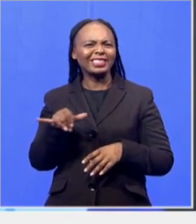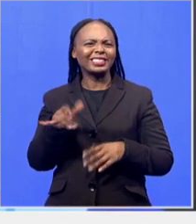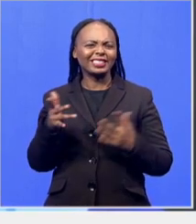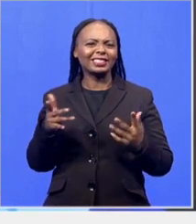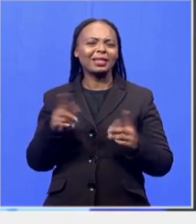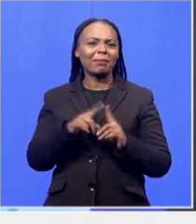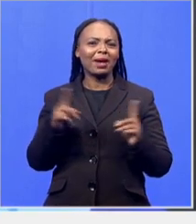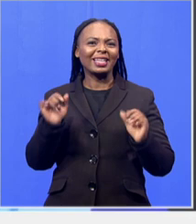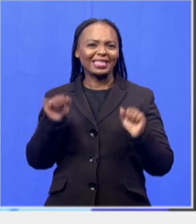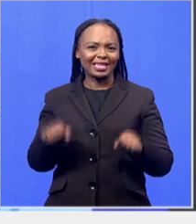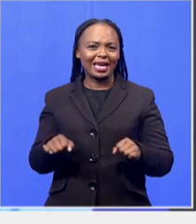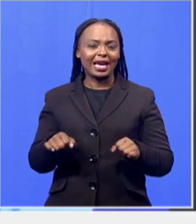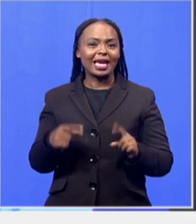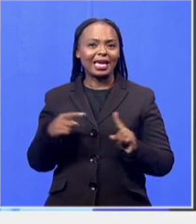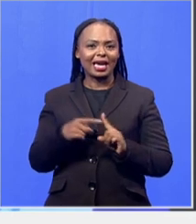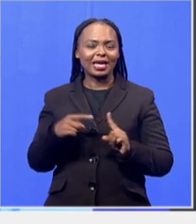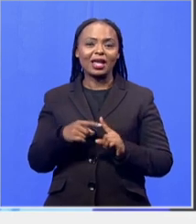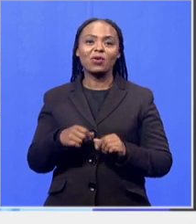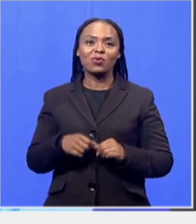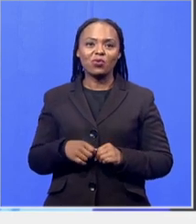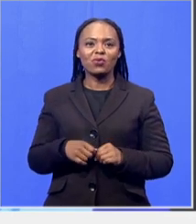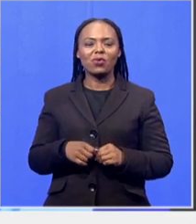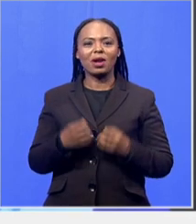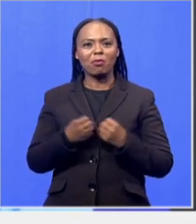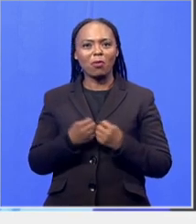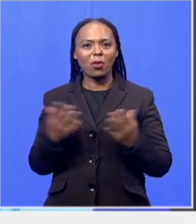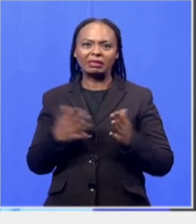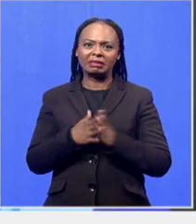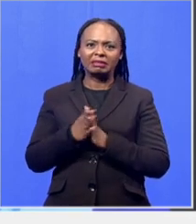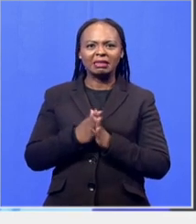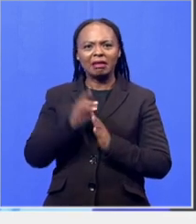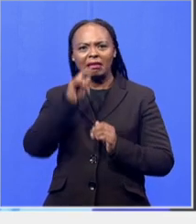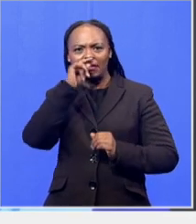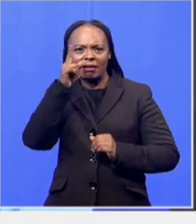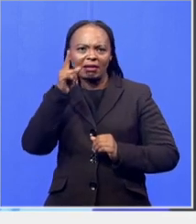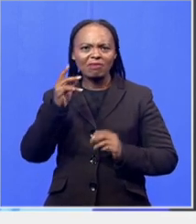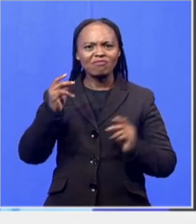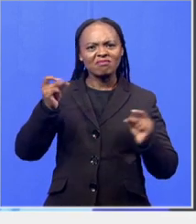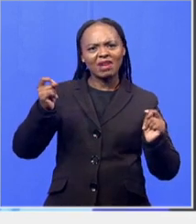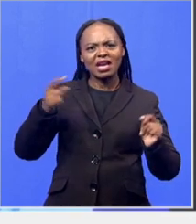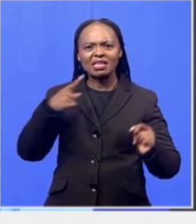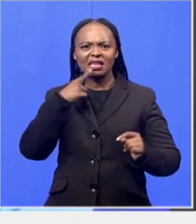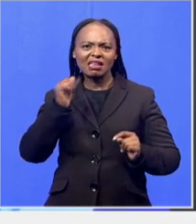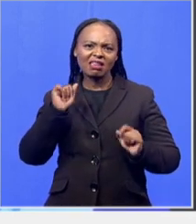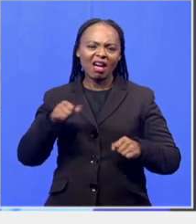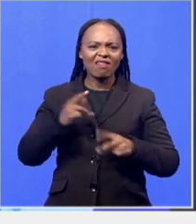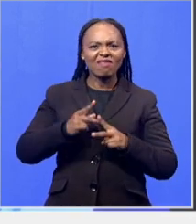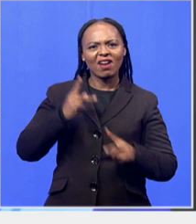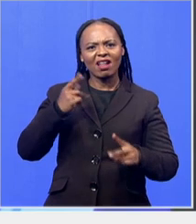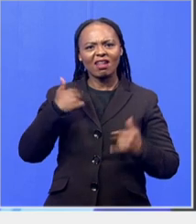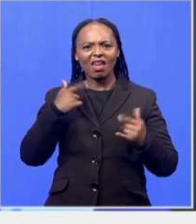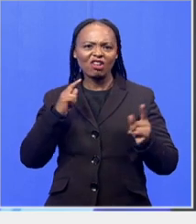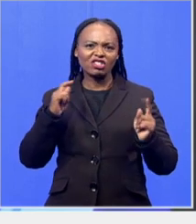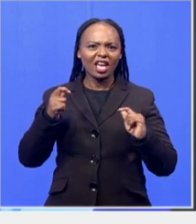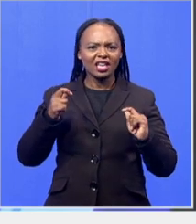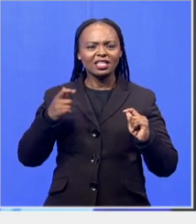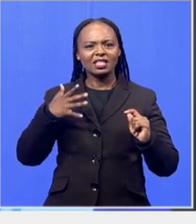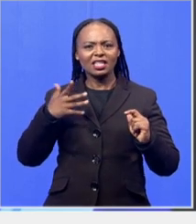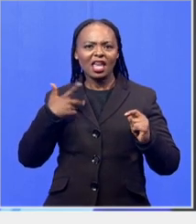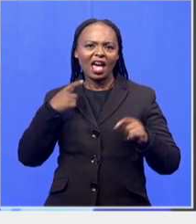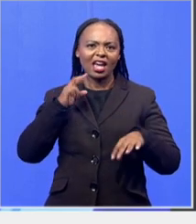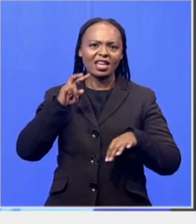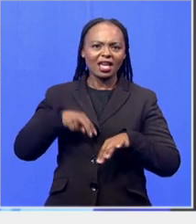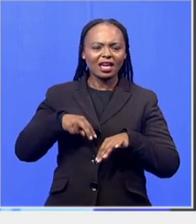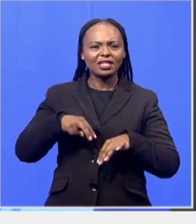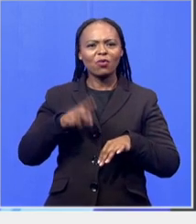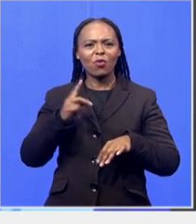you correct, he was bolding, you know, was bold there on social media, you know, posting around, simply saying, finally, I get a chance to bring the changes that I need. And one of the